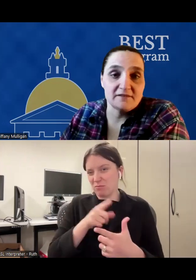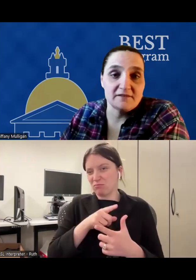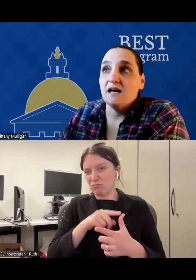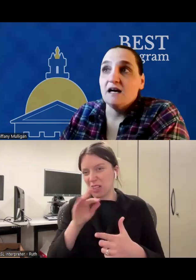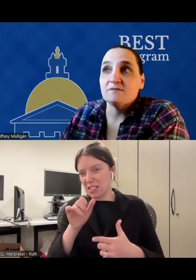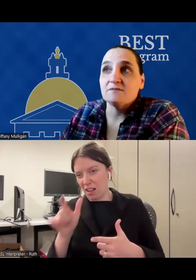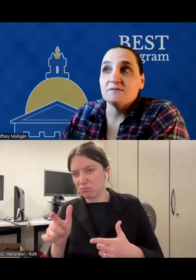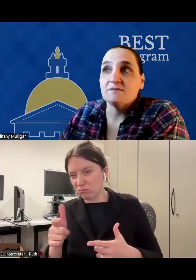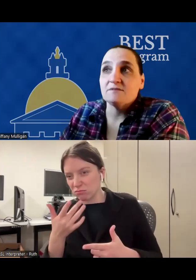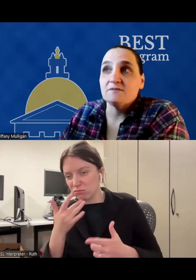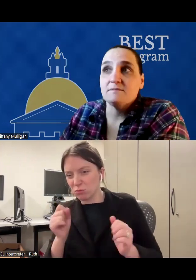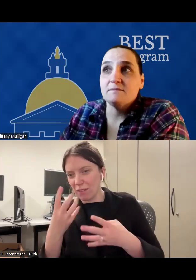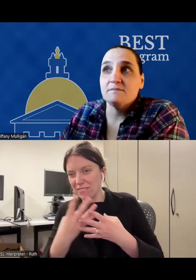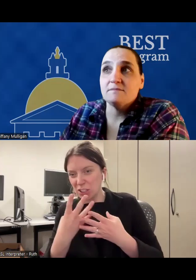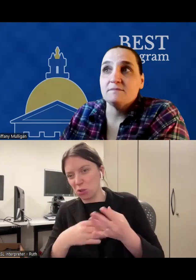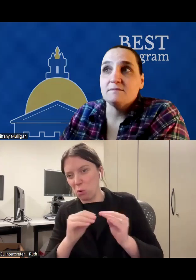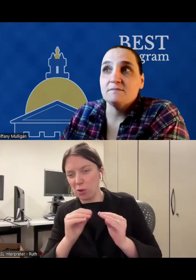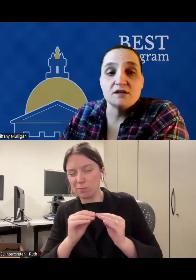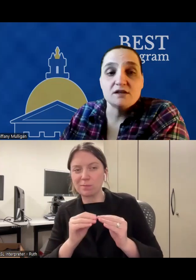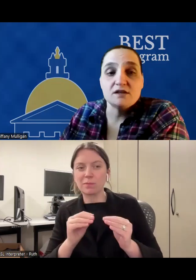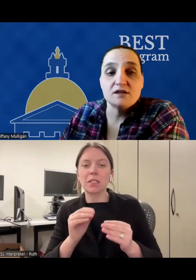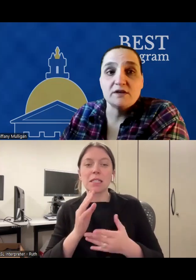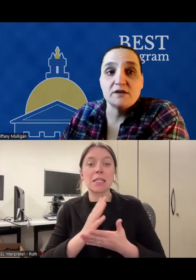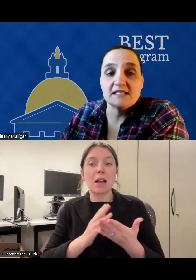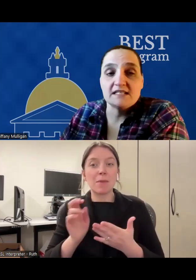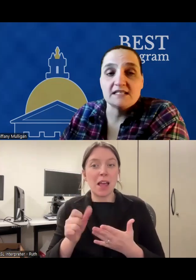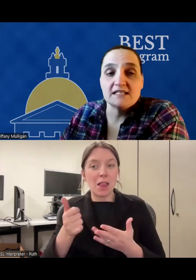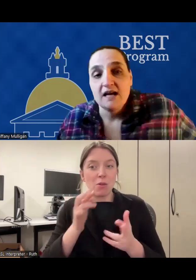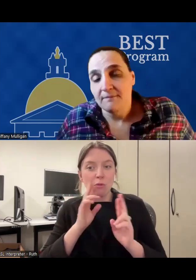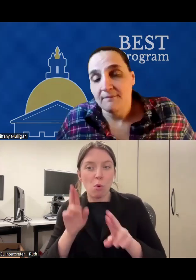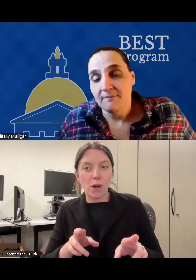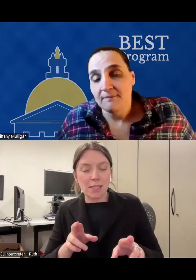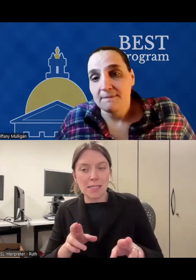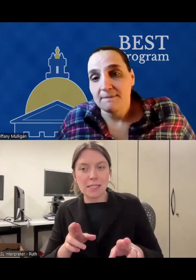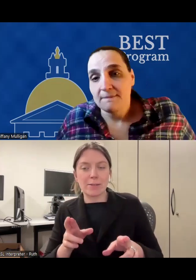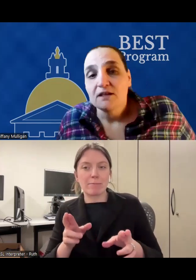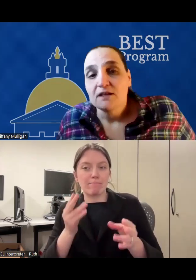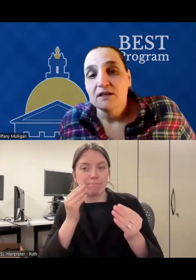filter. Some of the other reports you can't